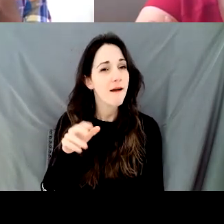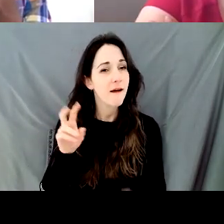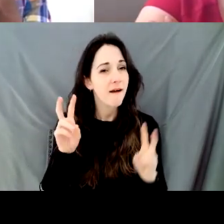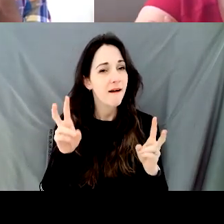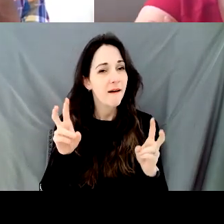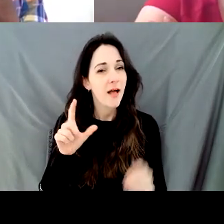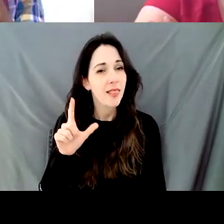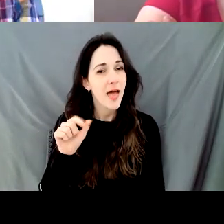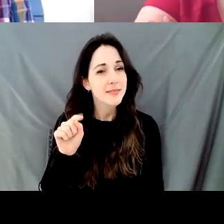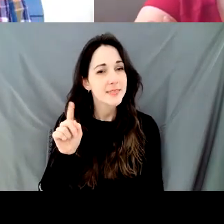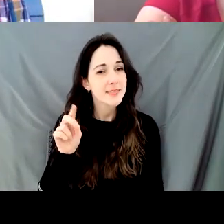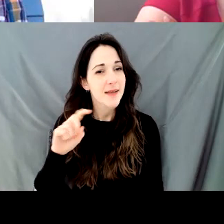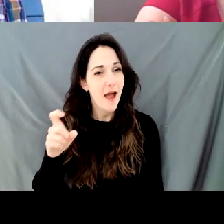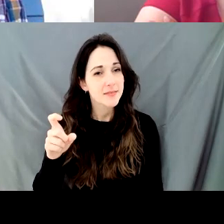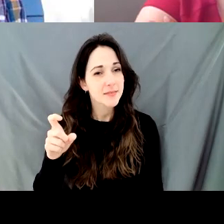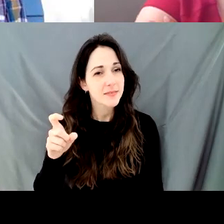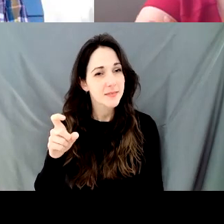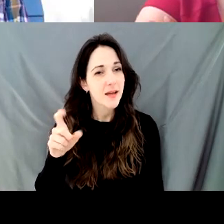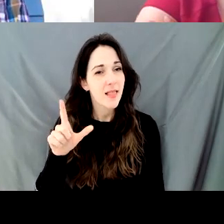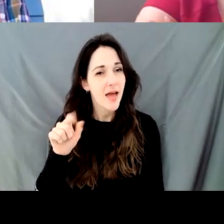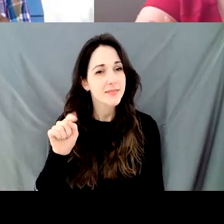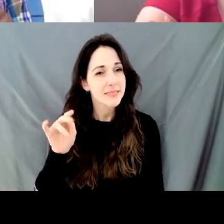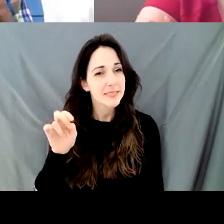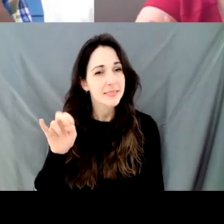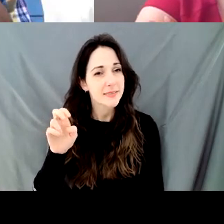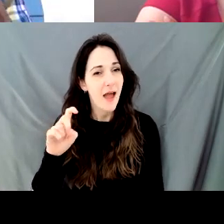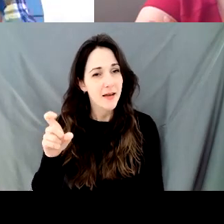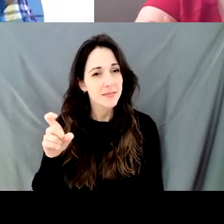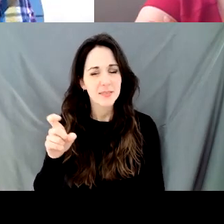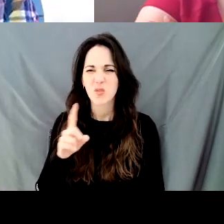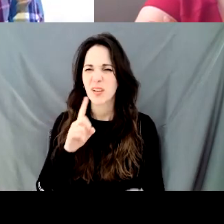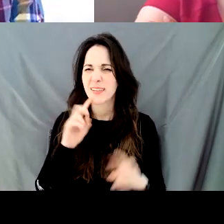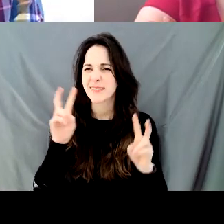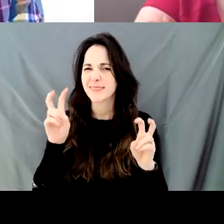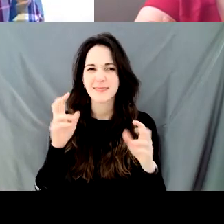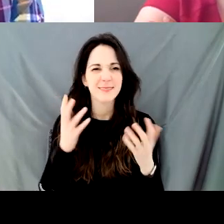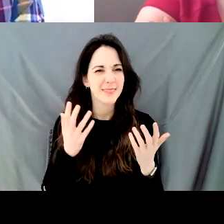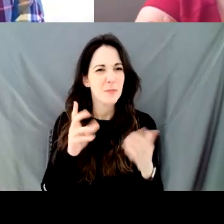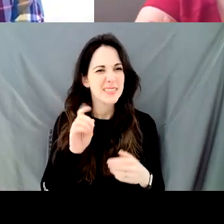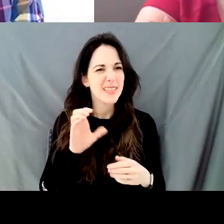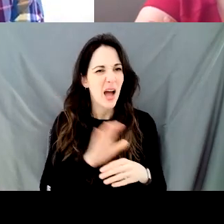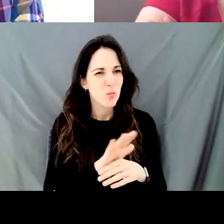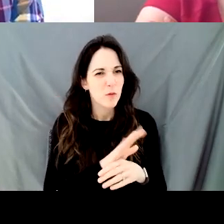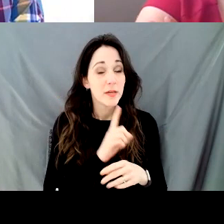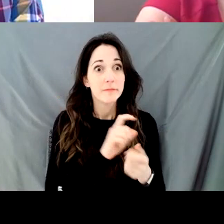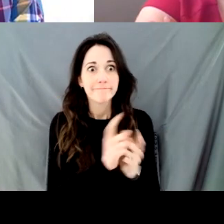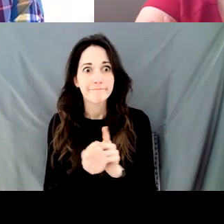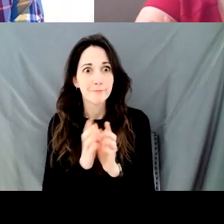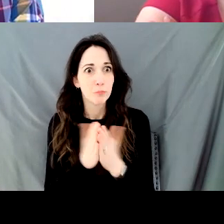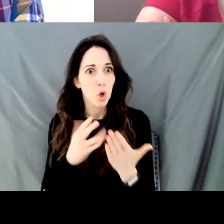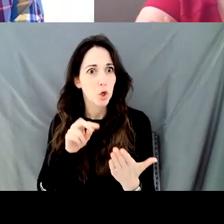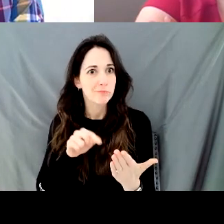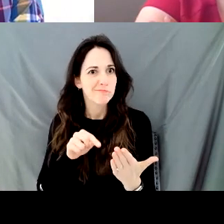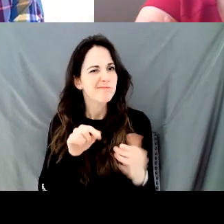is, I would say like almost like a documentary in a book. It goes through the whole entire US, and